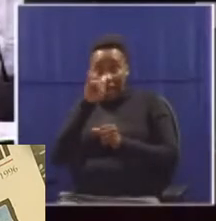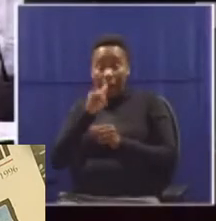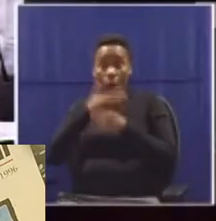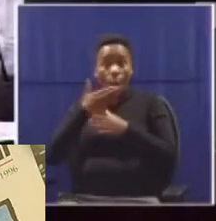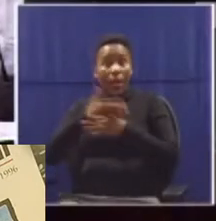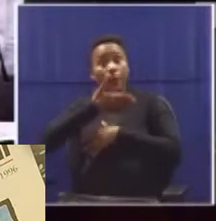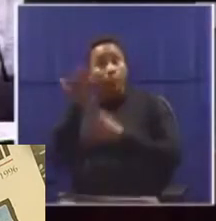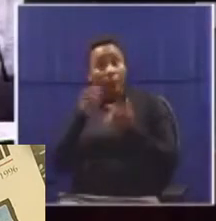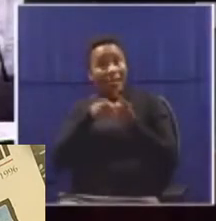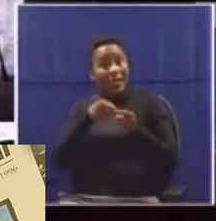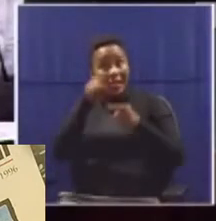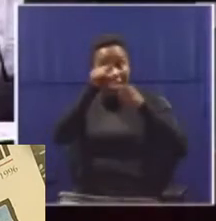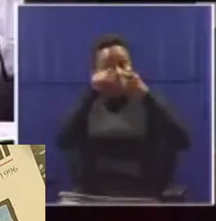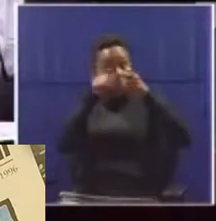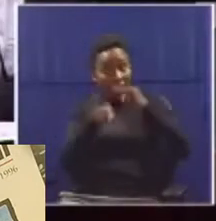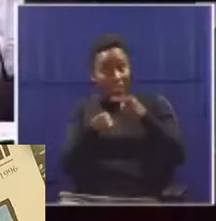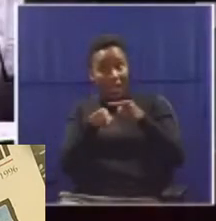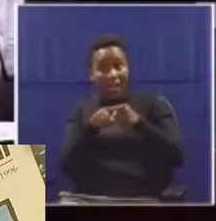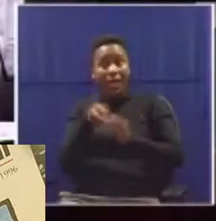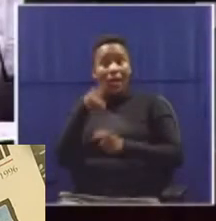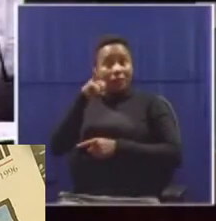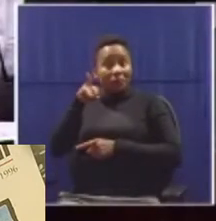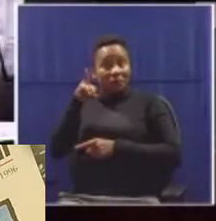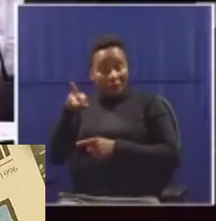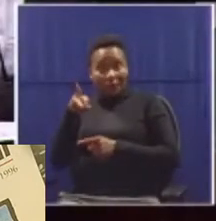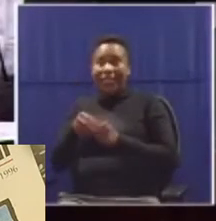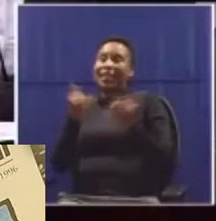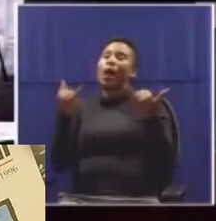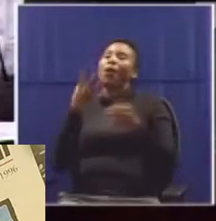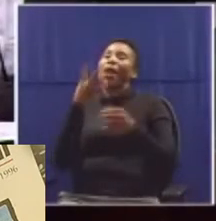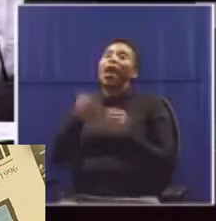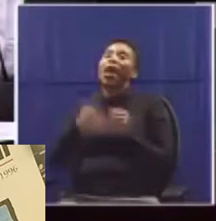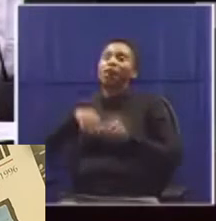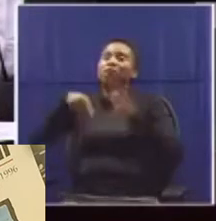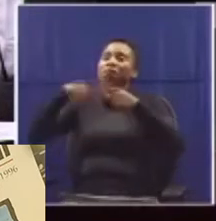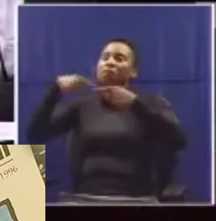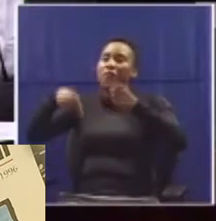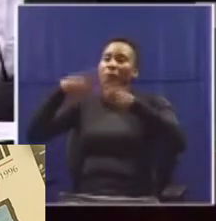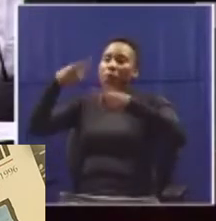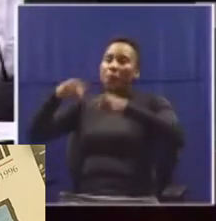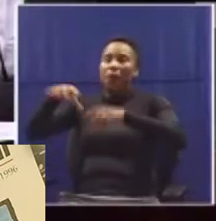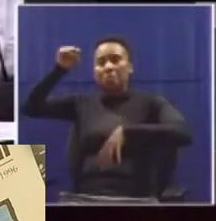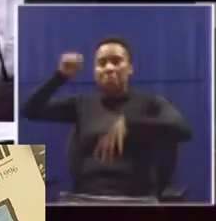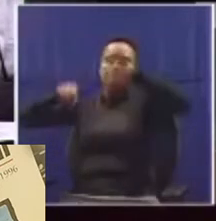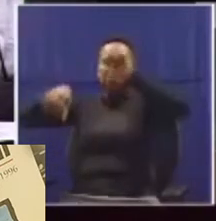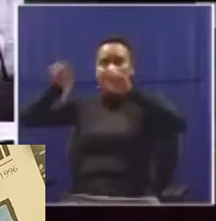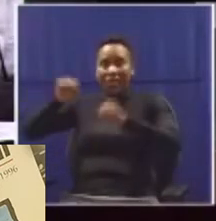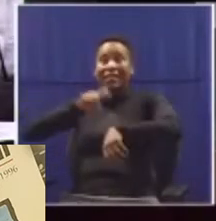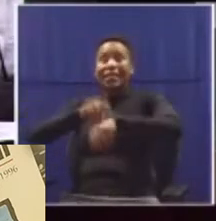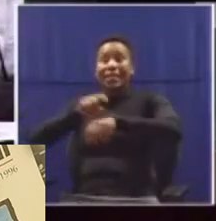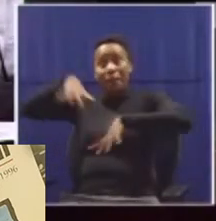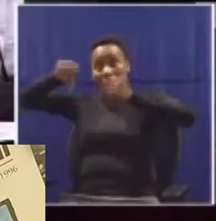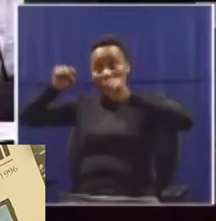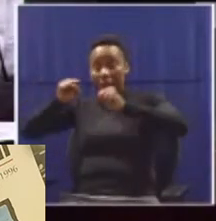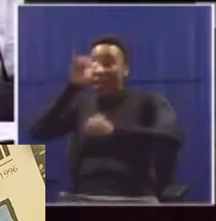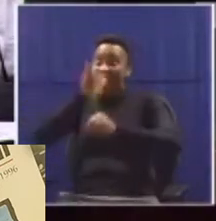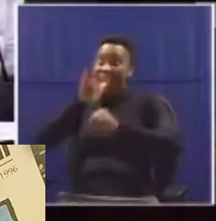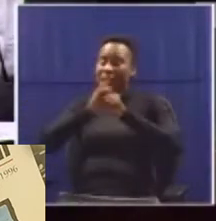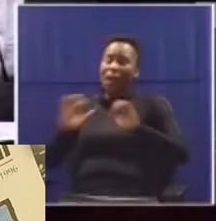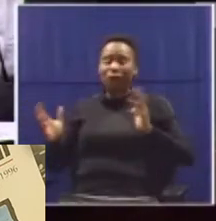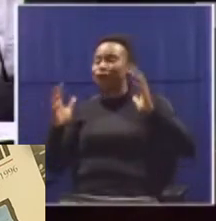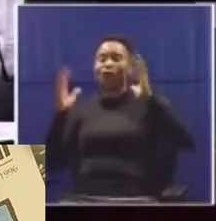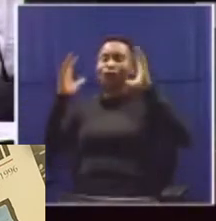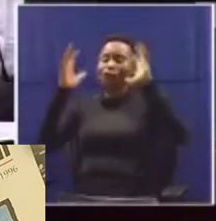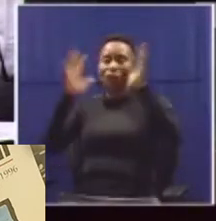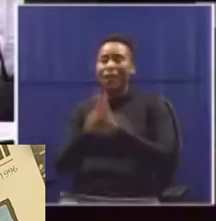equation are that never-ending ruling blackouts when the lights are out criminals flourish and businesses